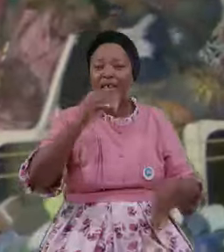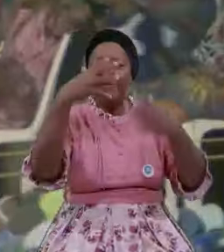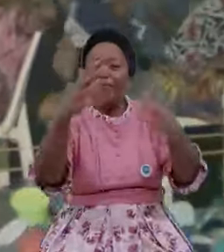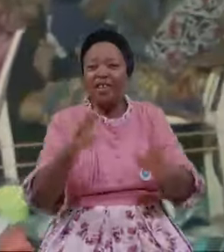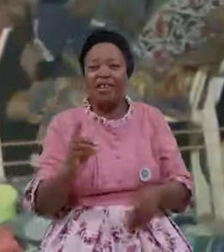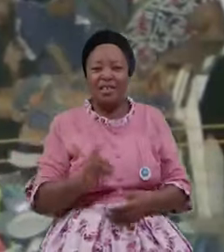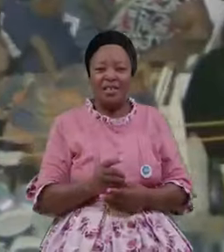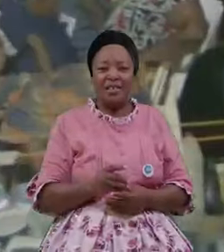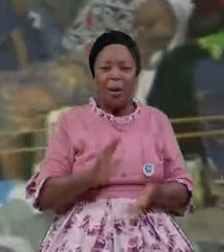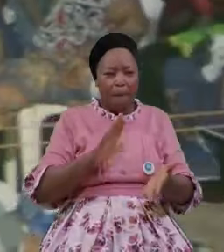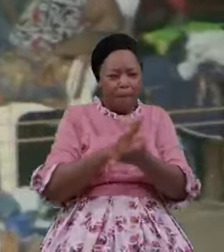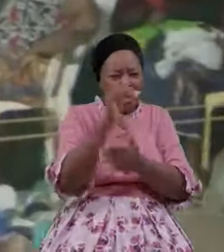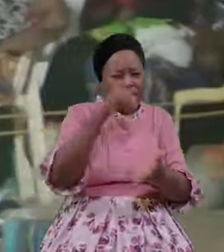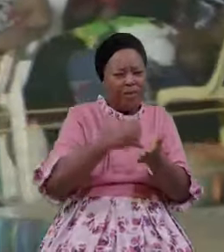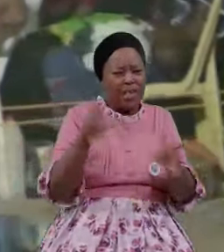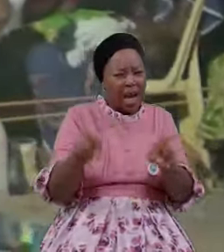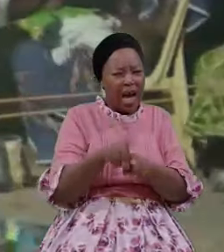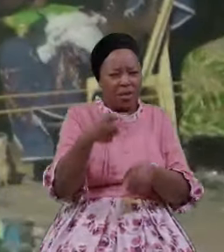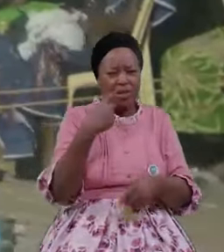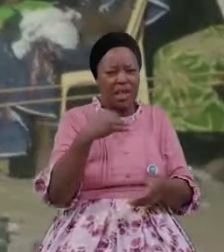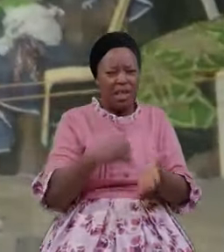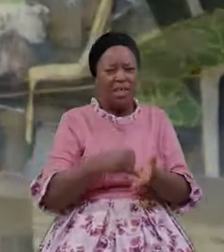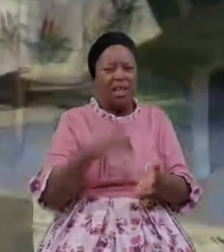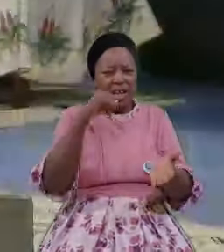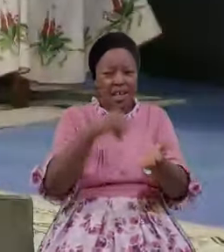Believe it as you say it, it is finished.